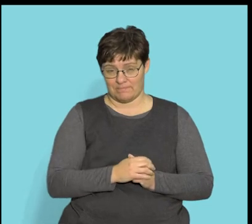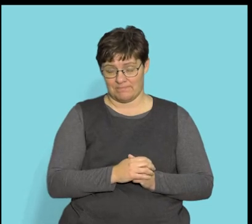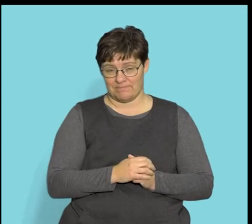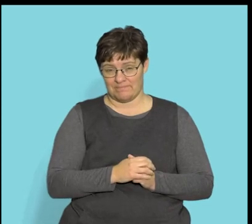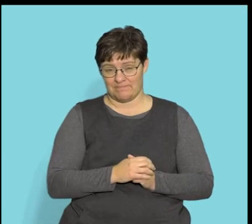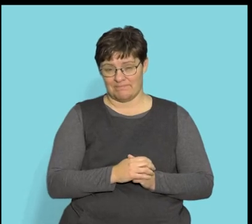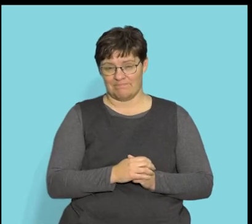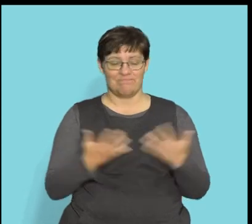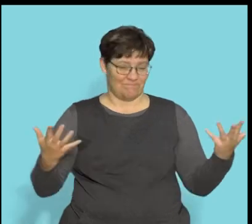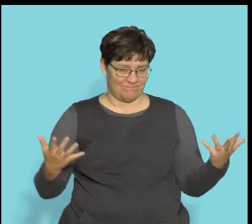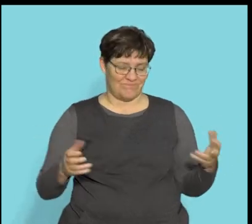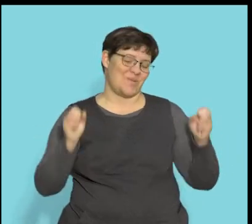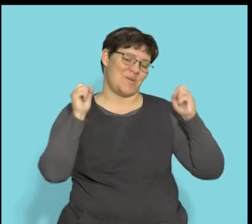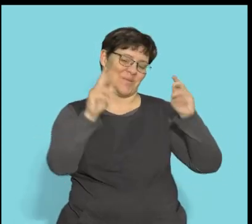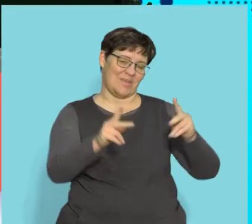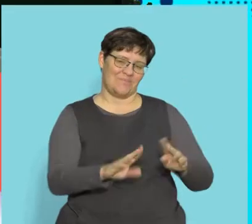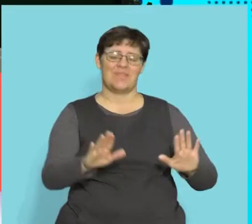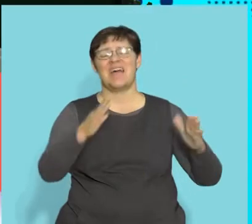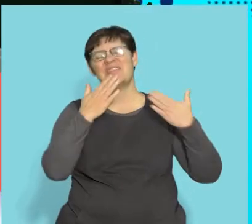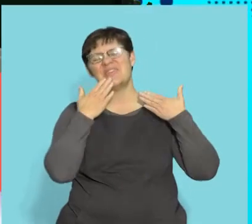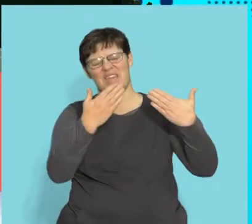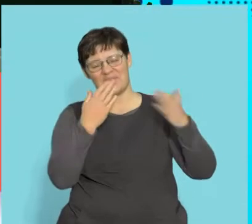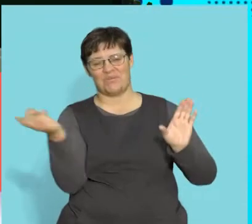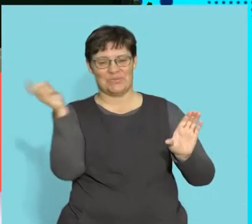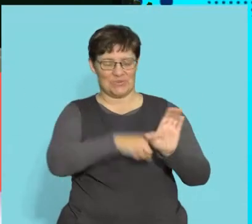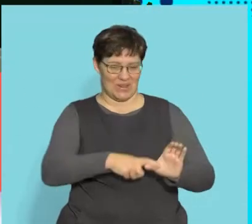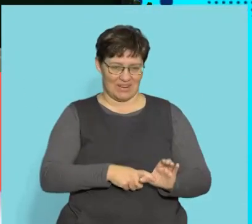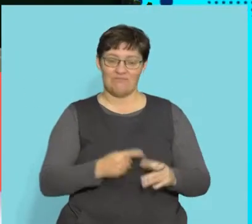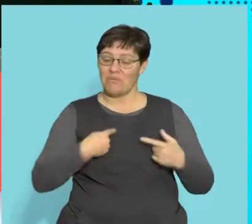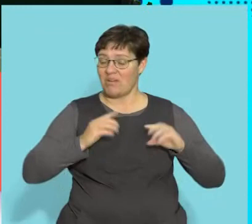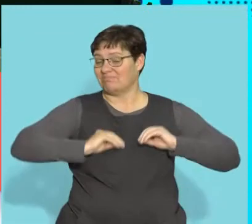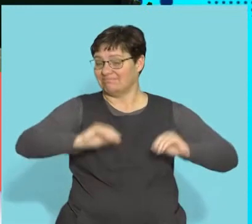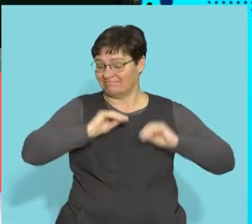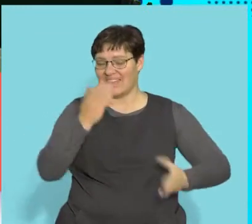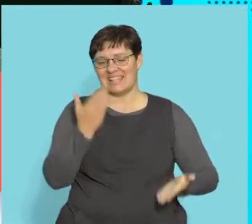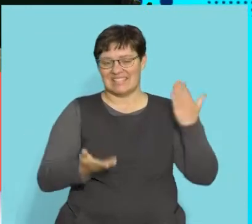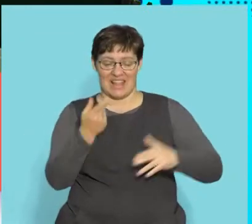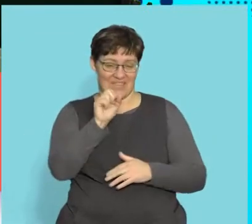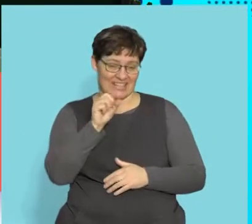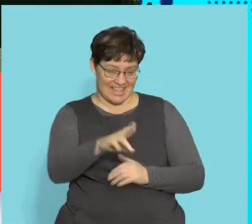centimeters squared. Great, everyone. Thank you so much for joining me for my